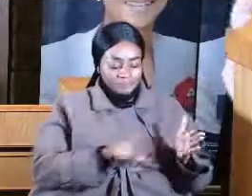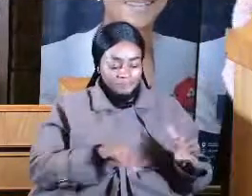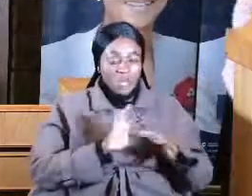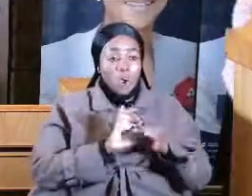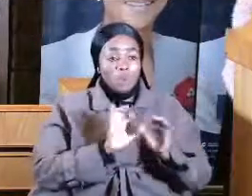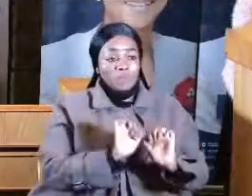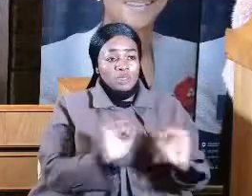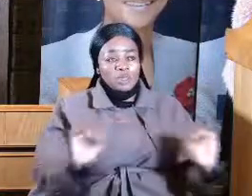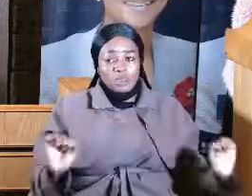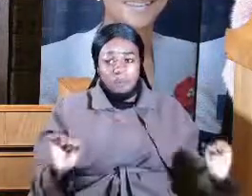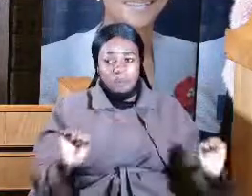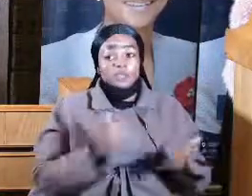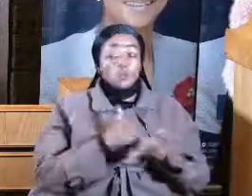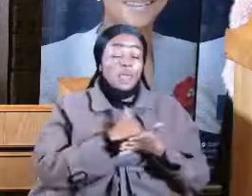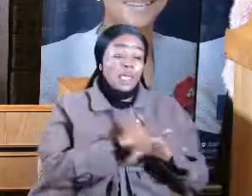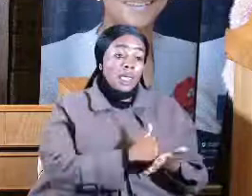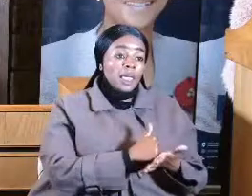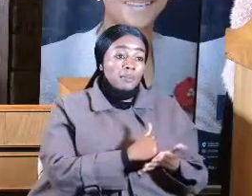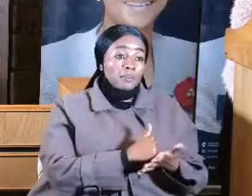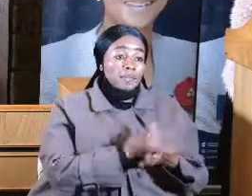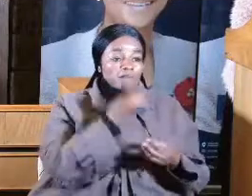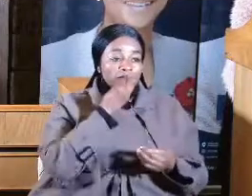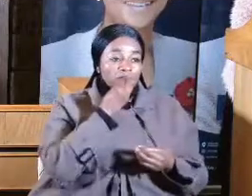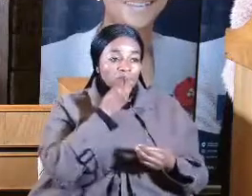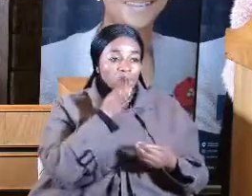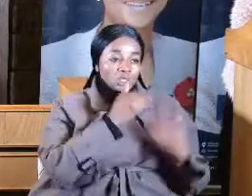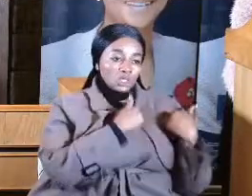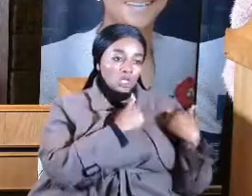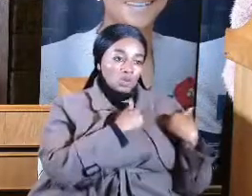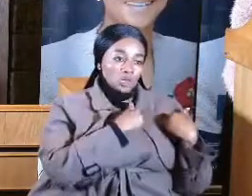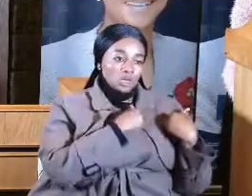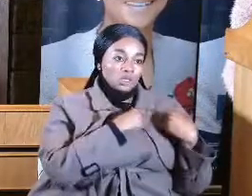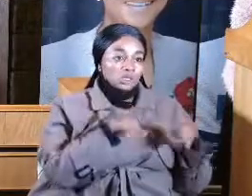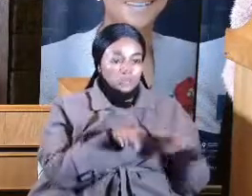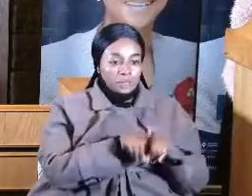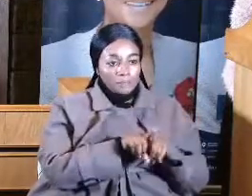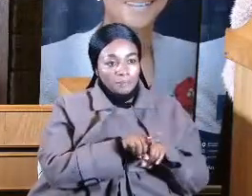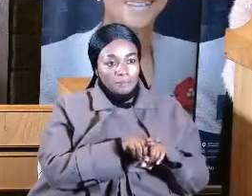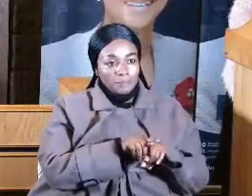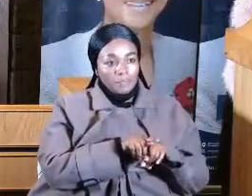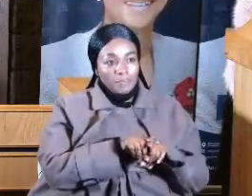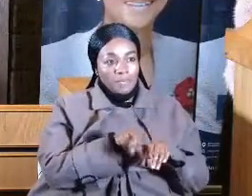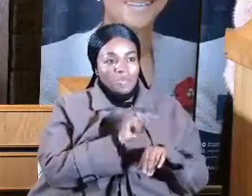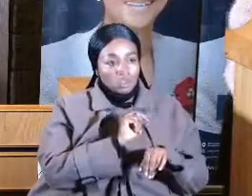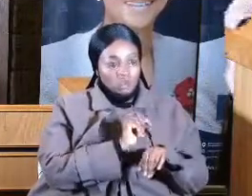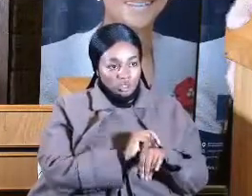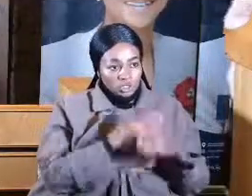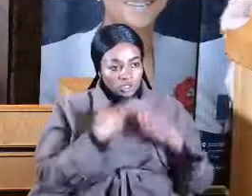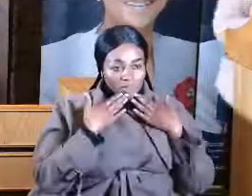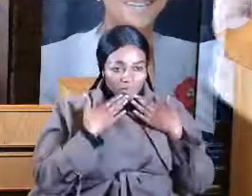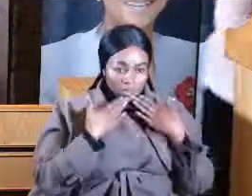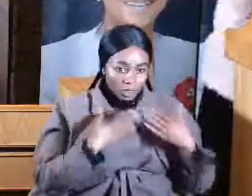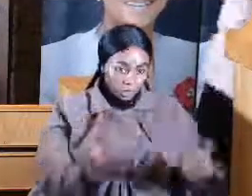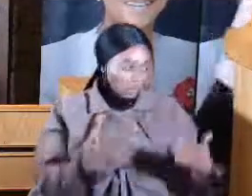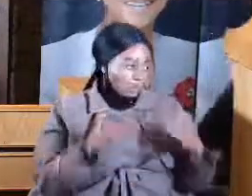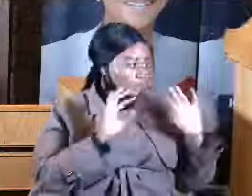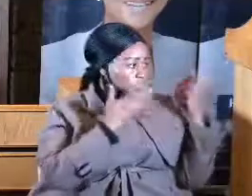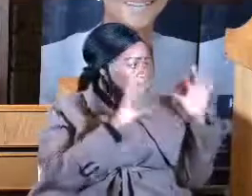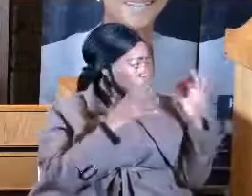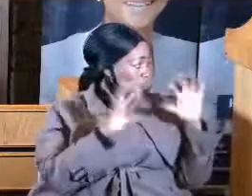will help Katabaya food security and nutrition as well, and for our health. Thank you so much.